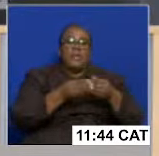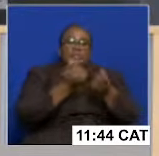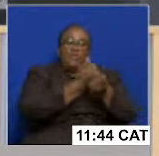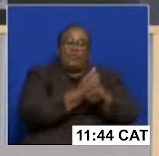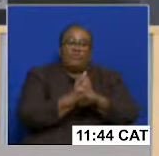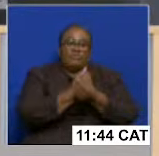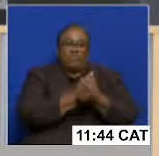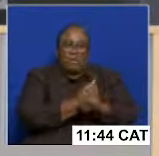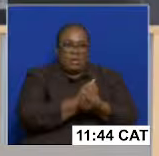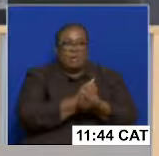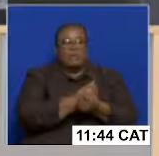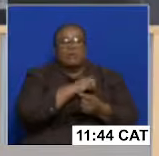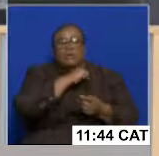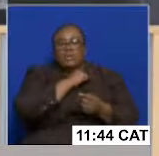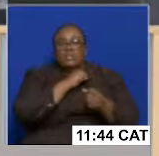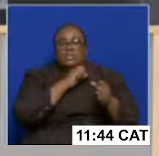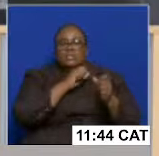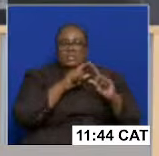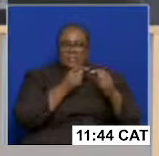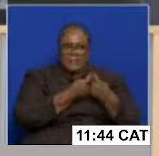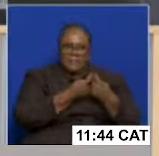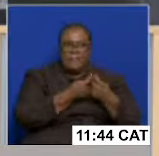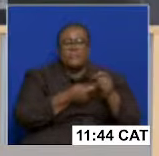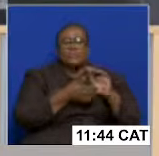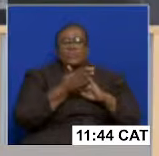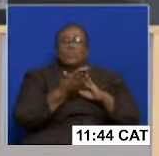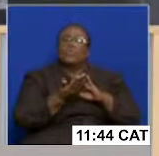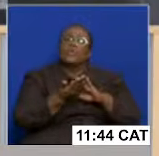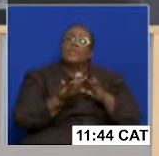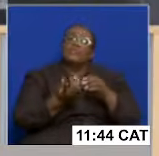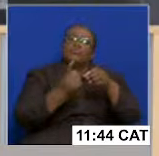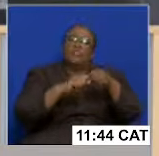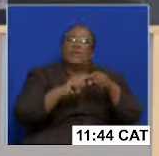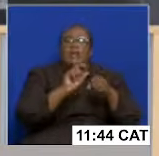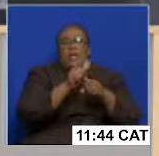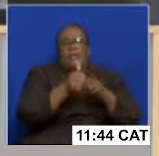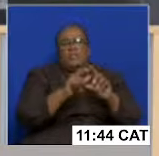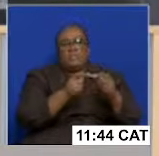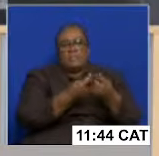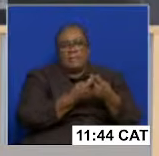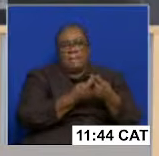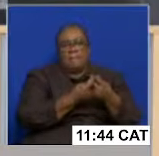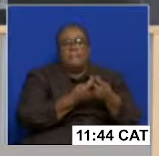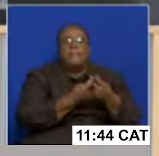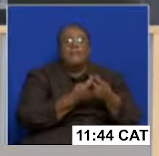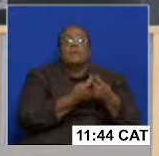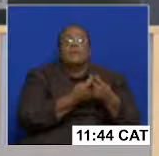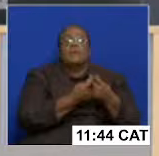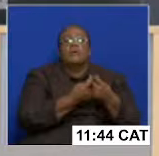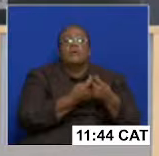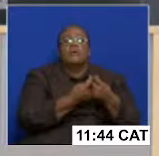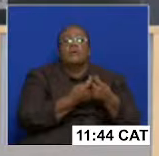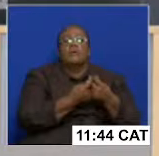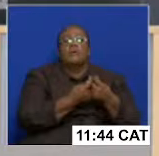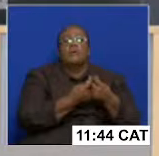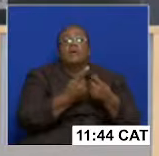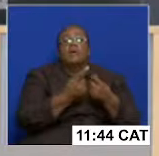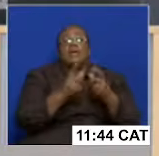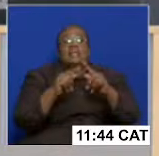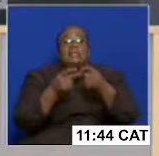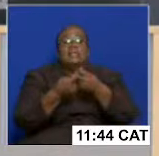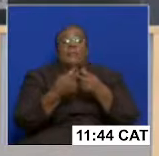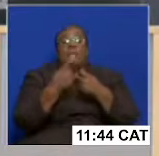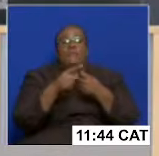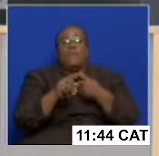the request of Deputy Chief Inspector Gerald Maseko. I'll stop there. Witness K, are you aware of or